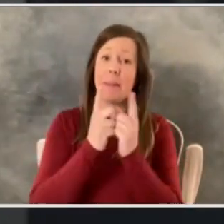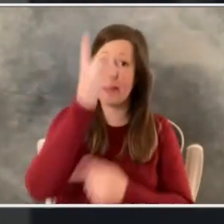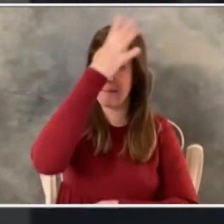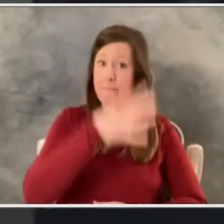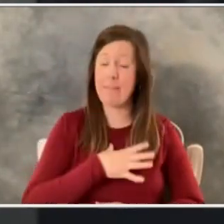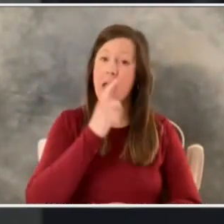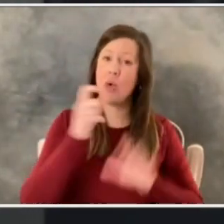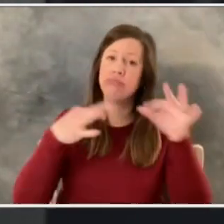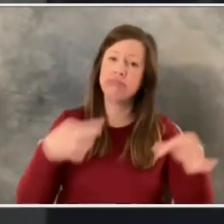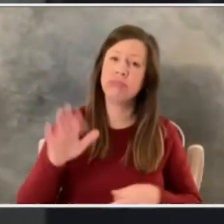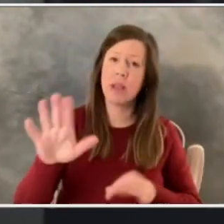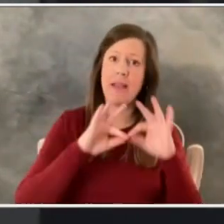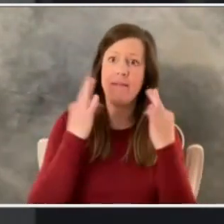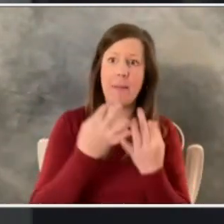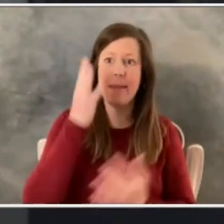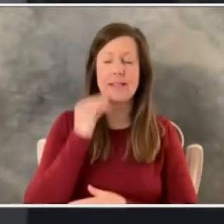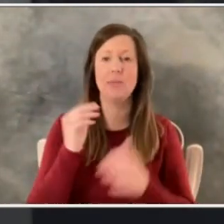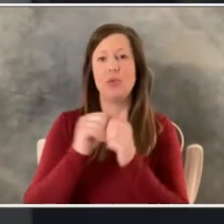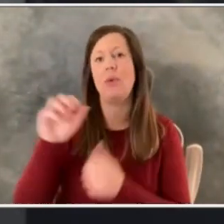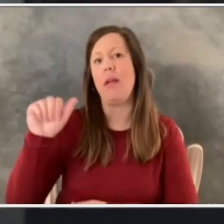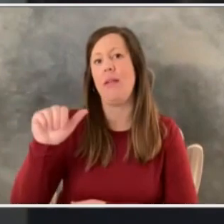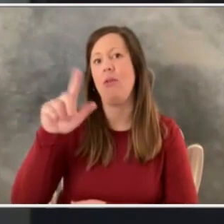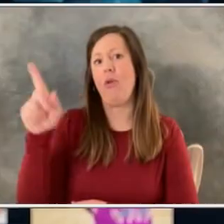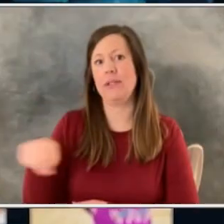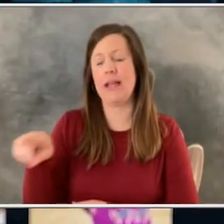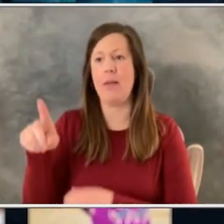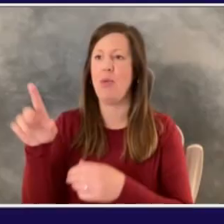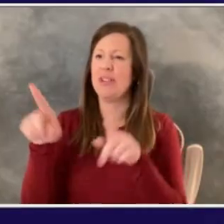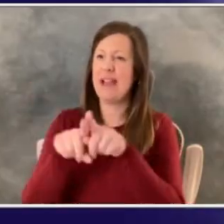family's journey through Alzheimer's as a love story.